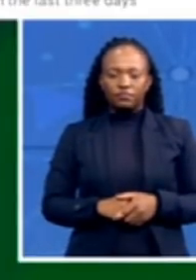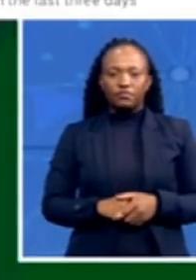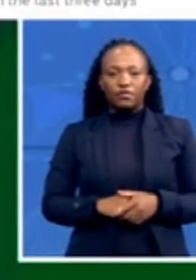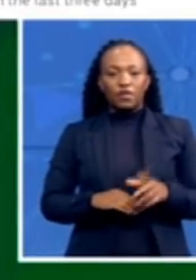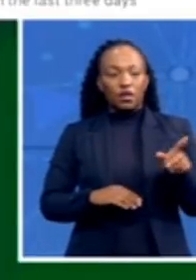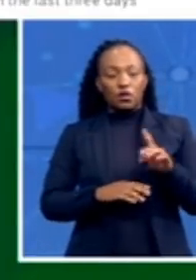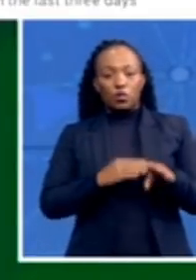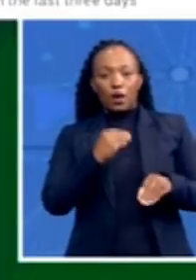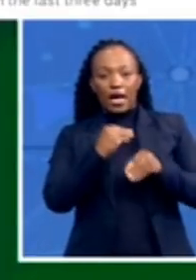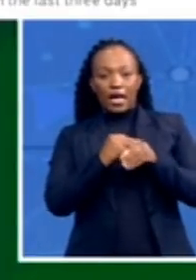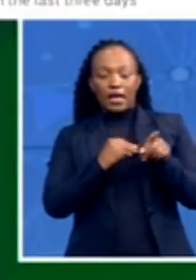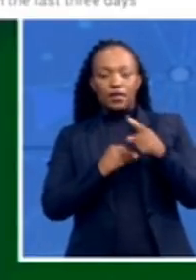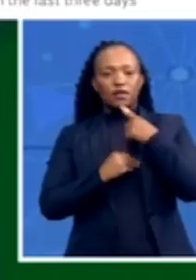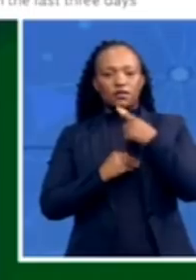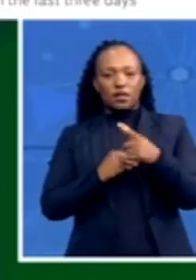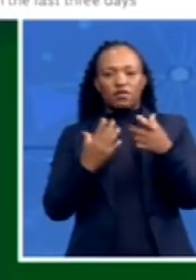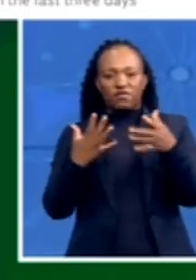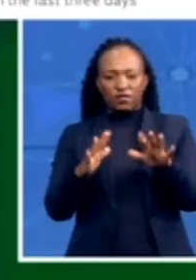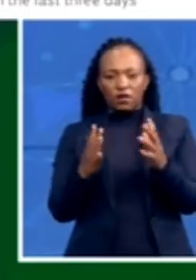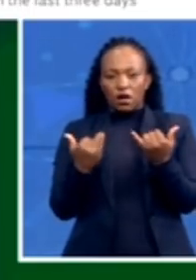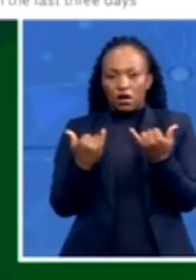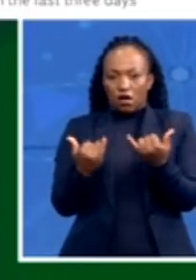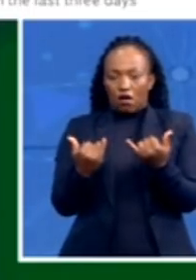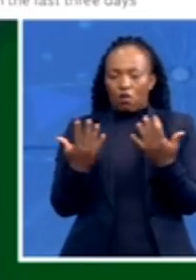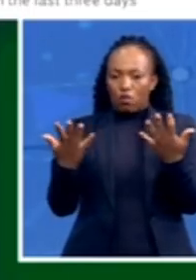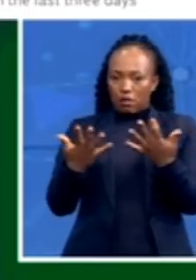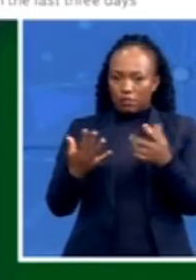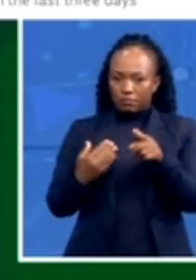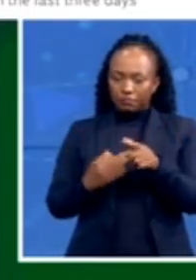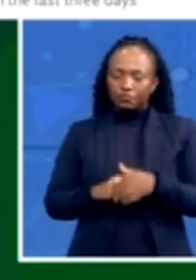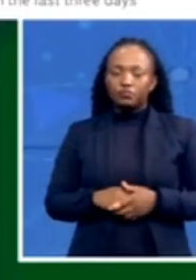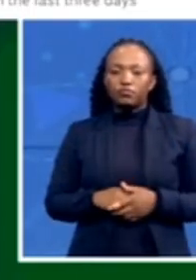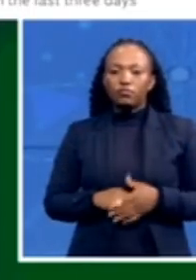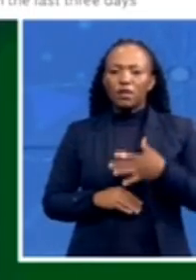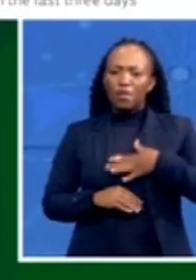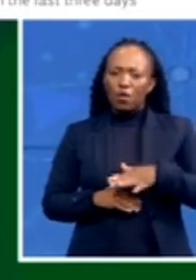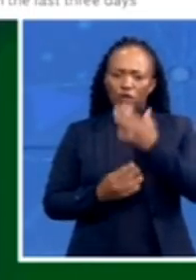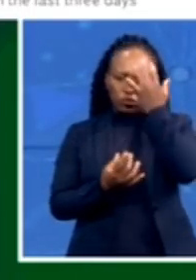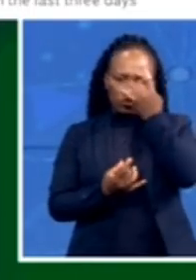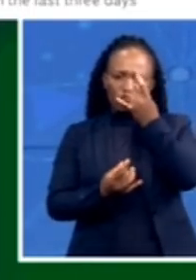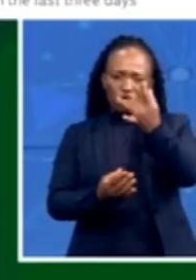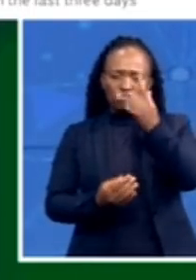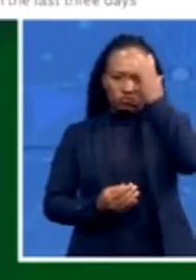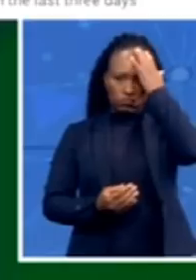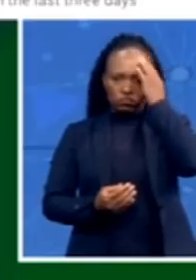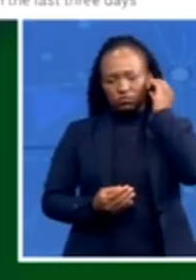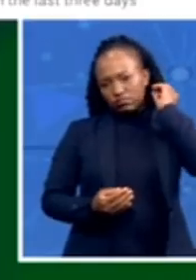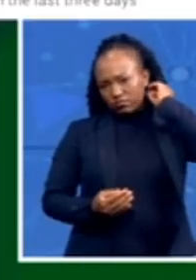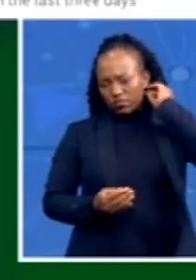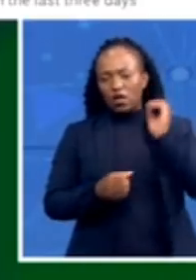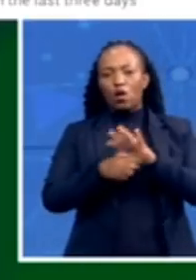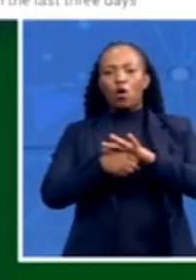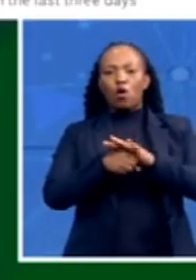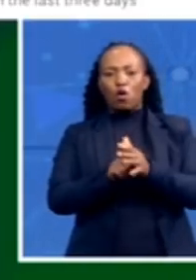moment. So I just want to remind everybody that we are still in the third wave, and we hear on